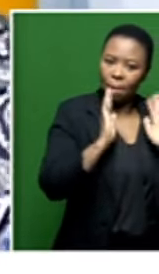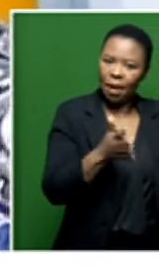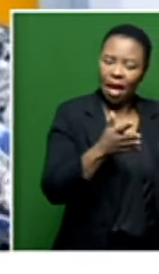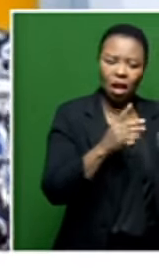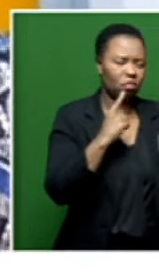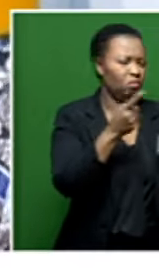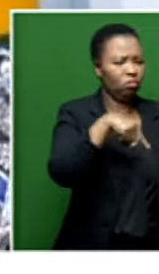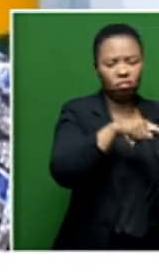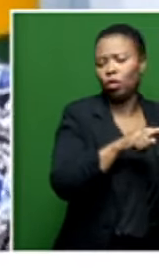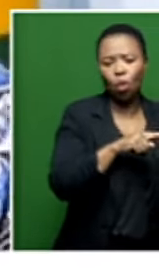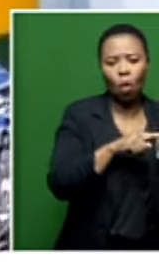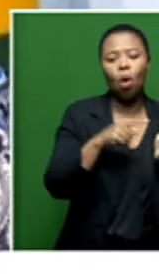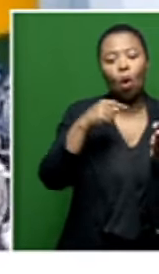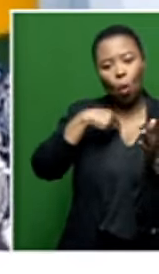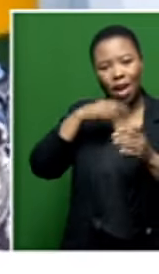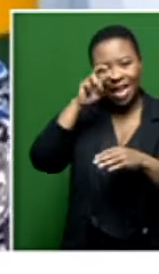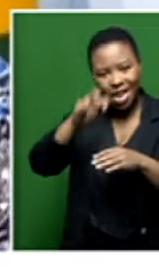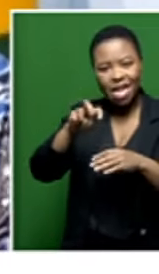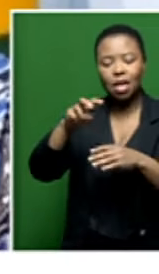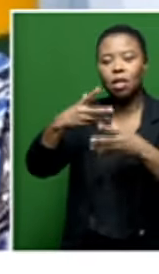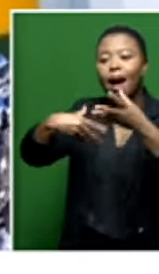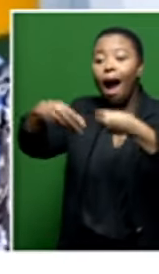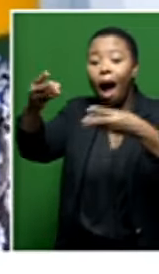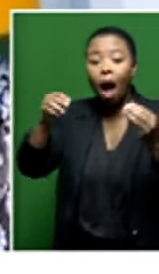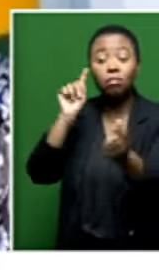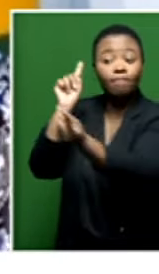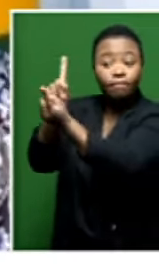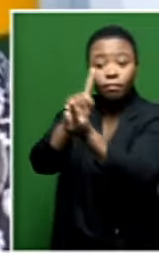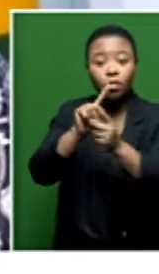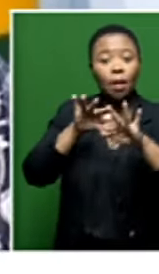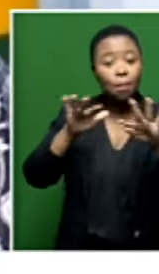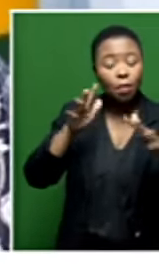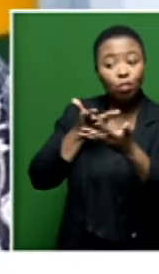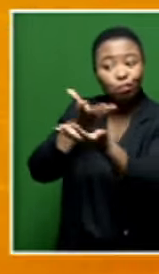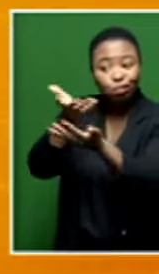there and persuade our people to take this fight.